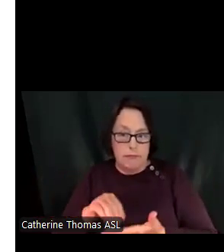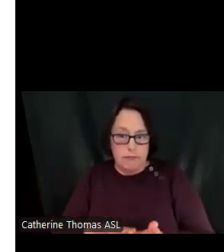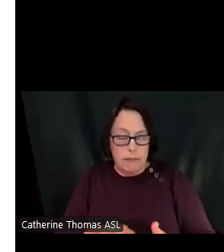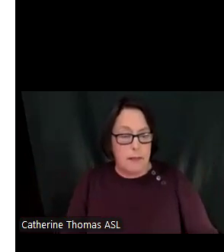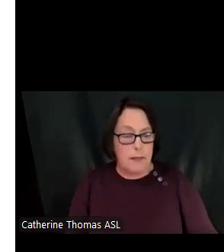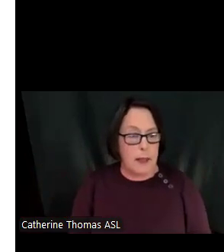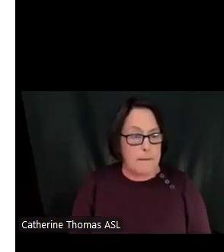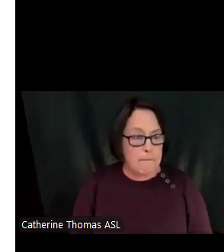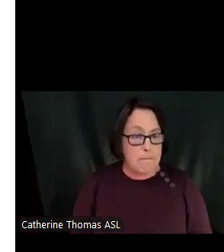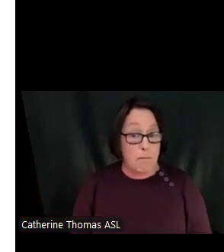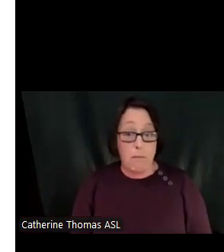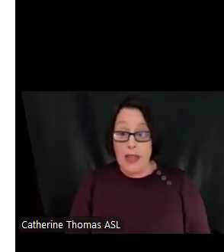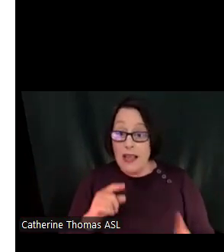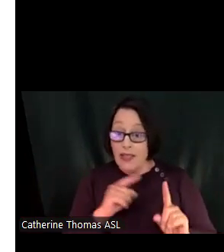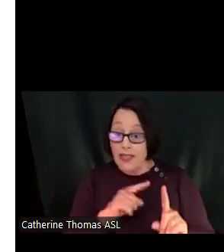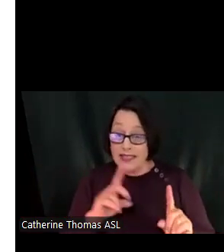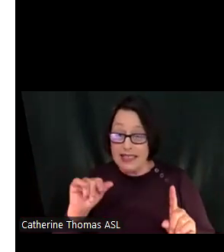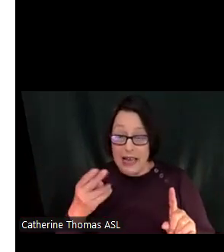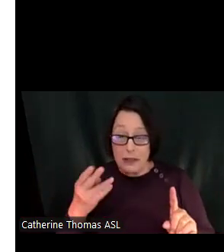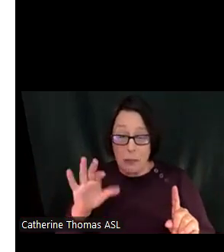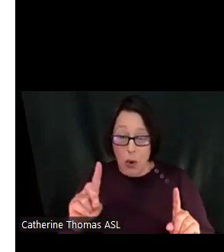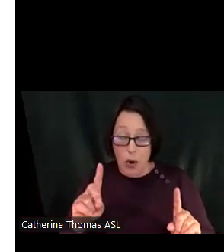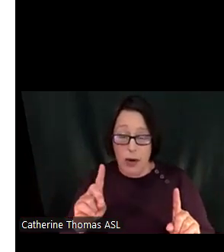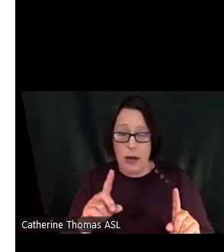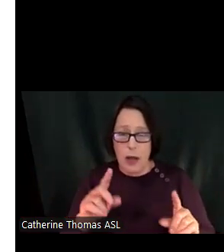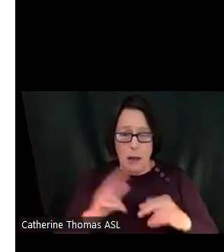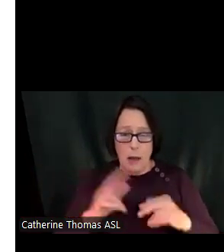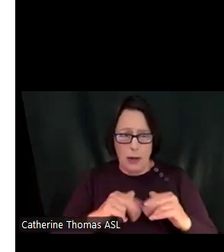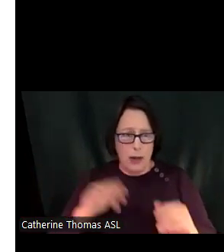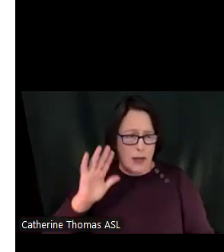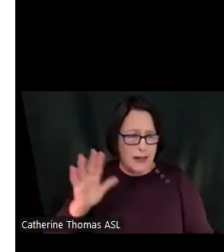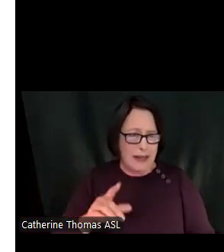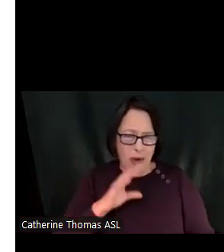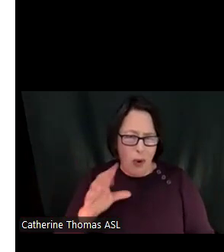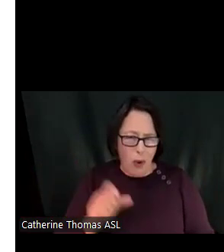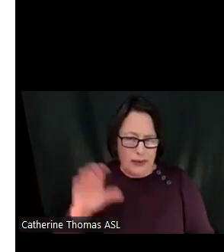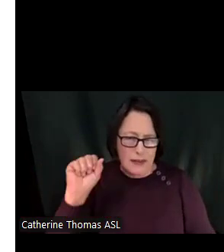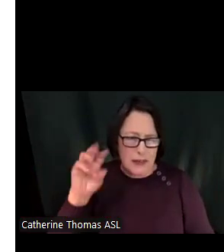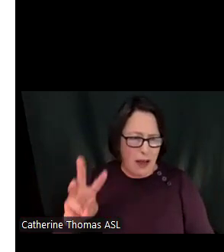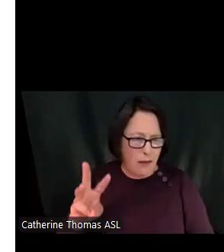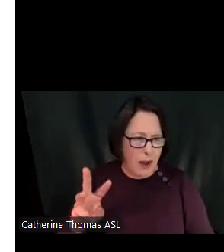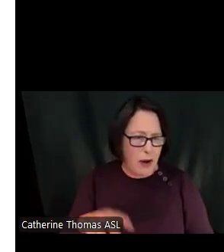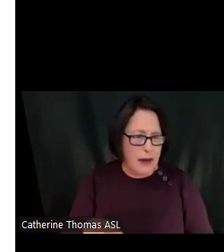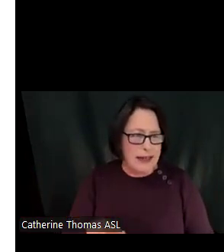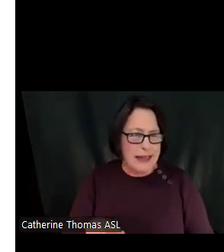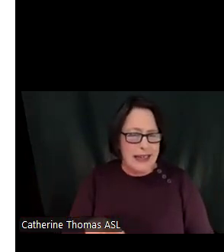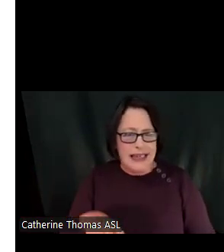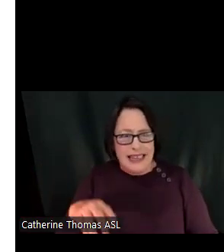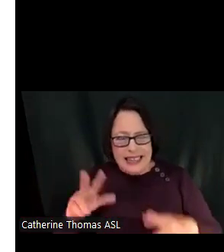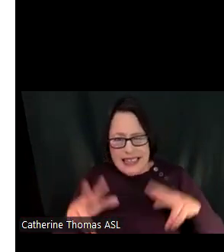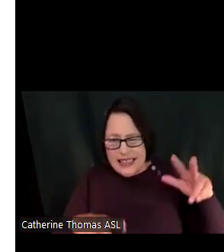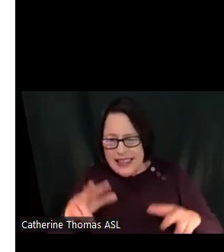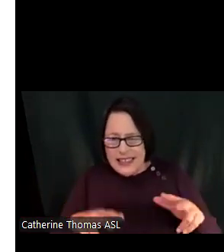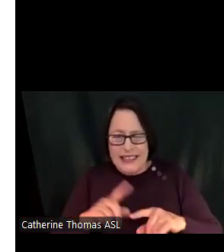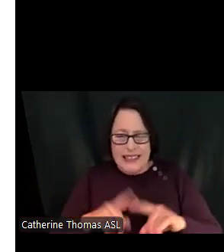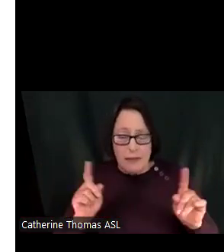This dashboard was built many years ago and uses an older version of the Power BI software. It does look and feel a little different than the sign